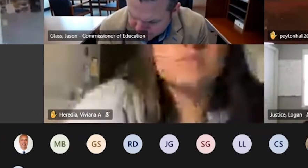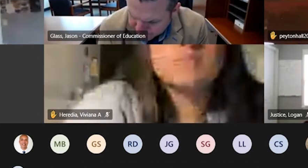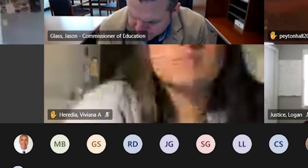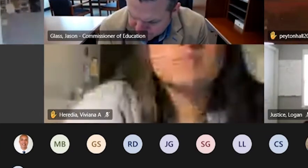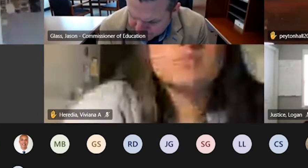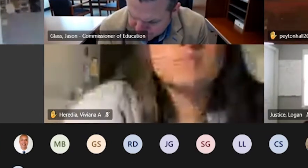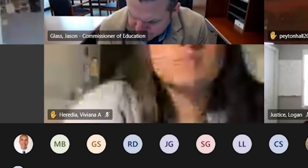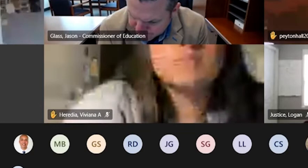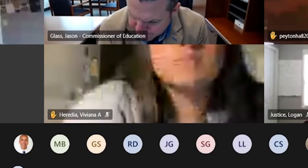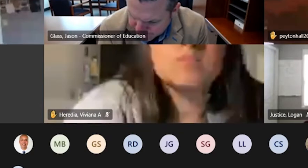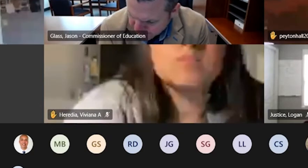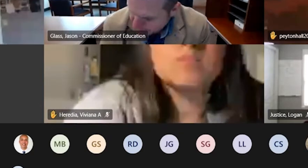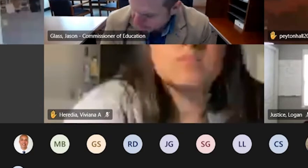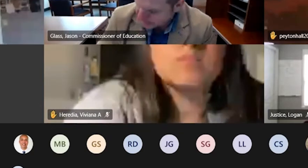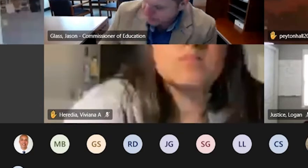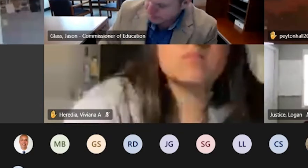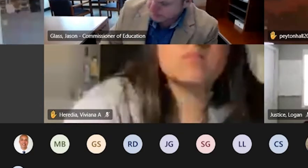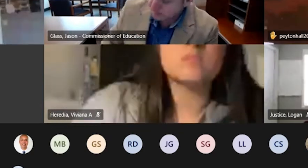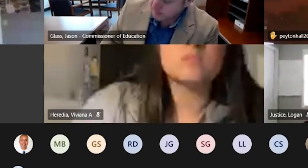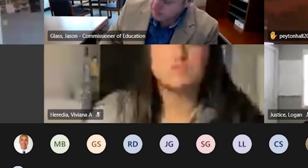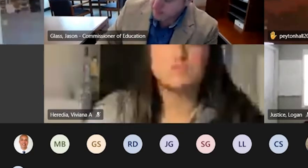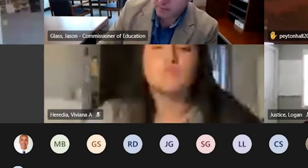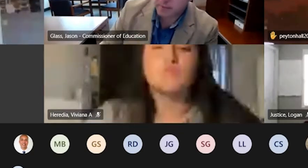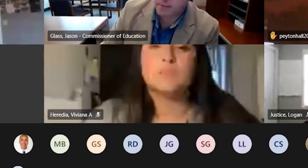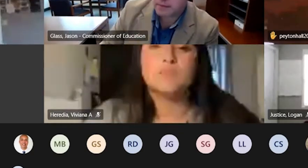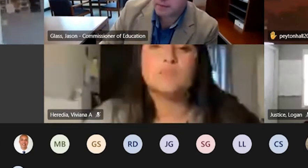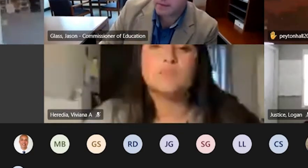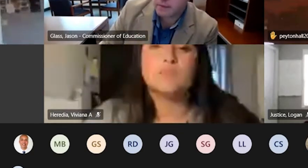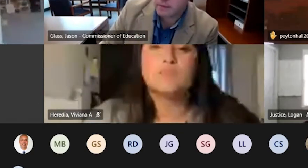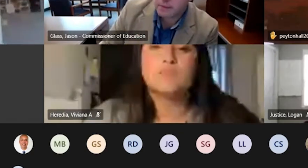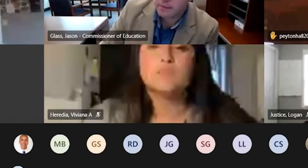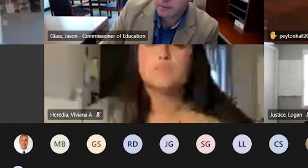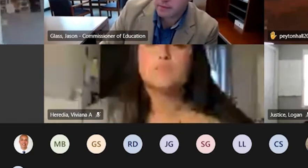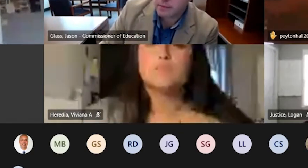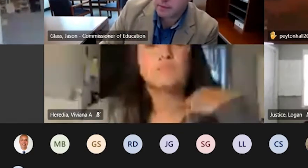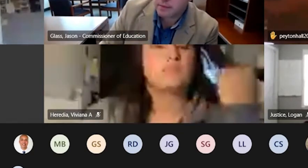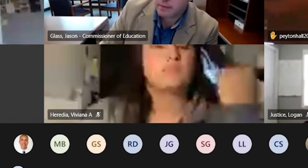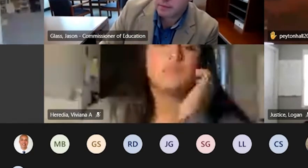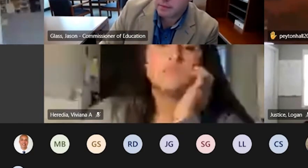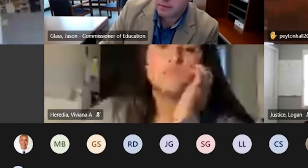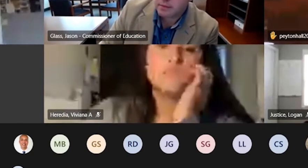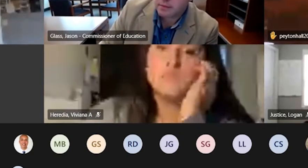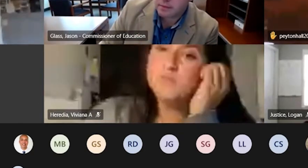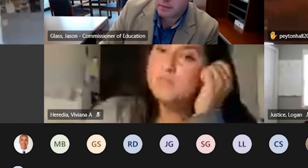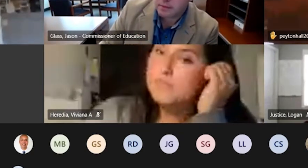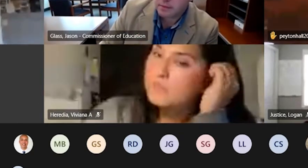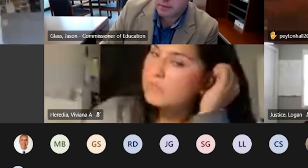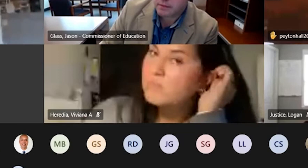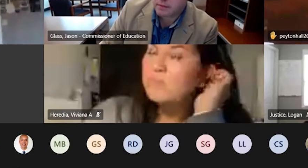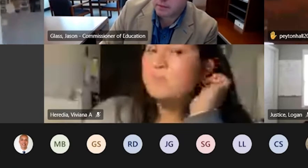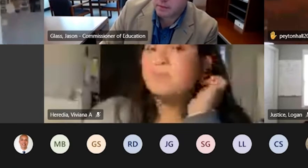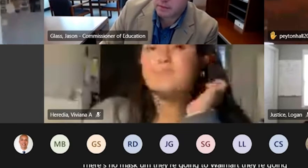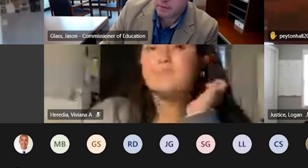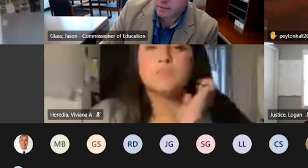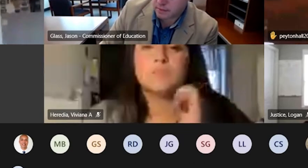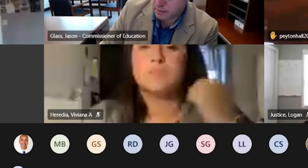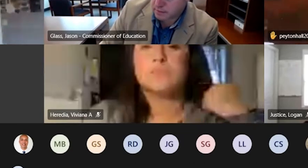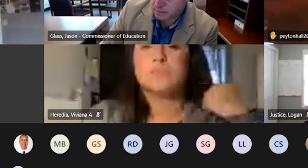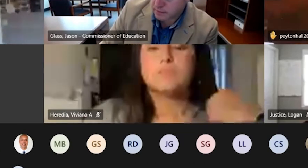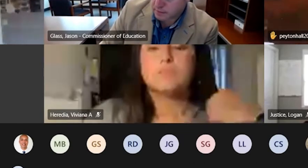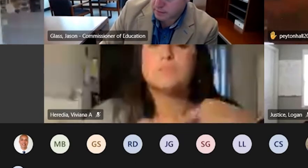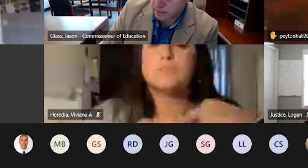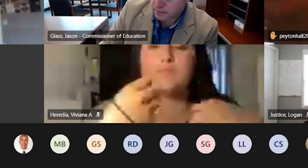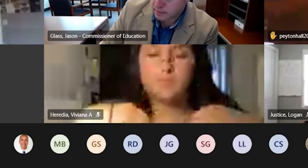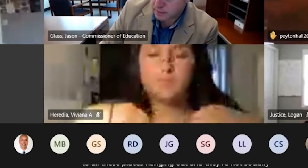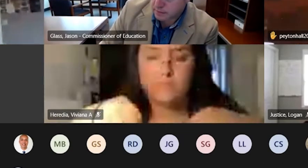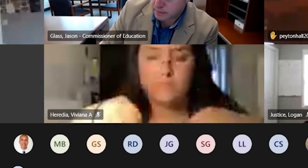to Walmart, they're going to all these places hanging out, and they're not socially distancing. They're hanging out with people that they wouldn't hang out